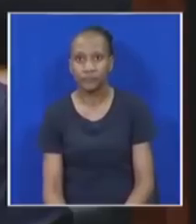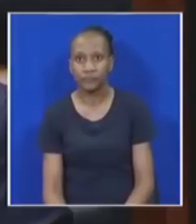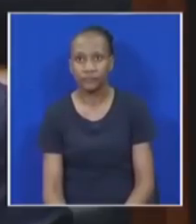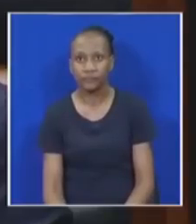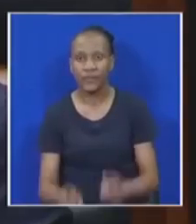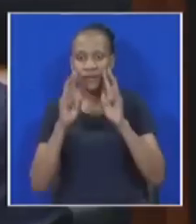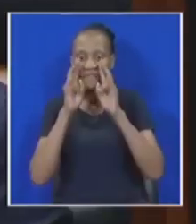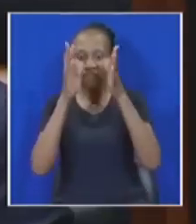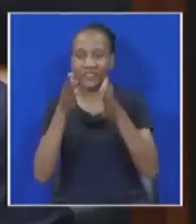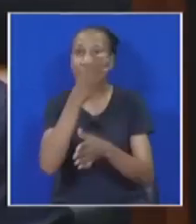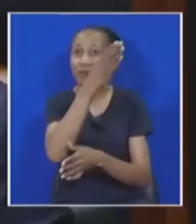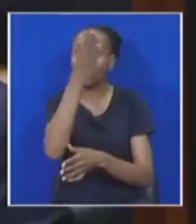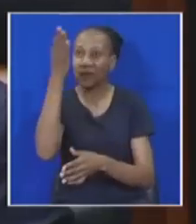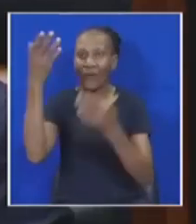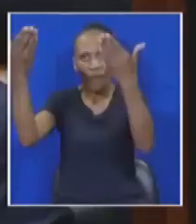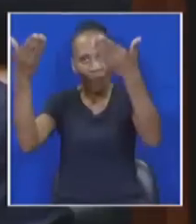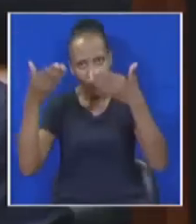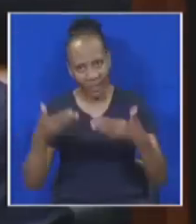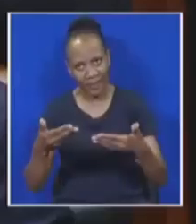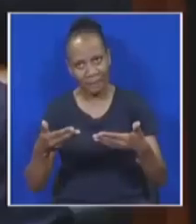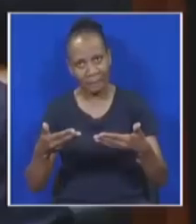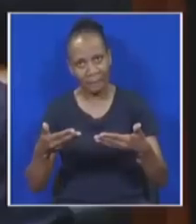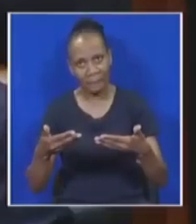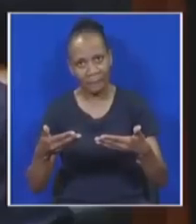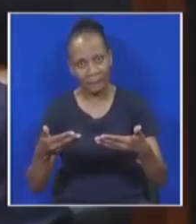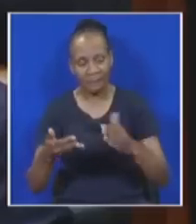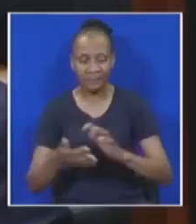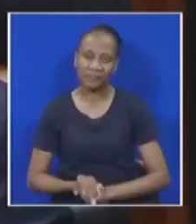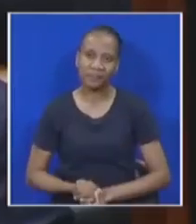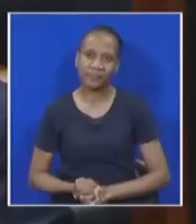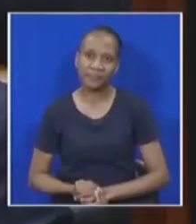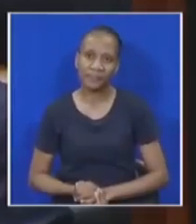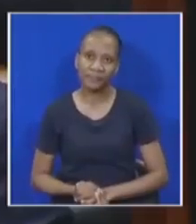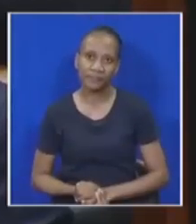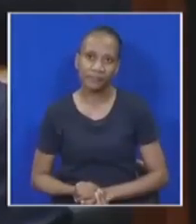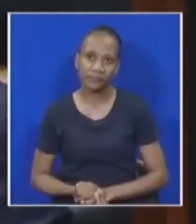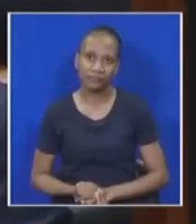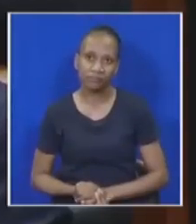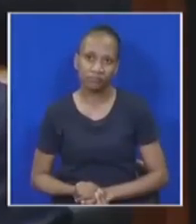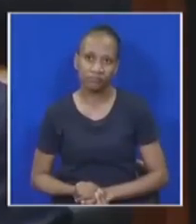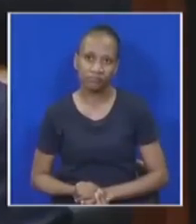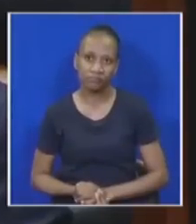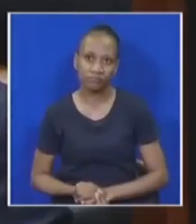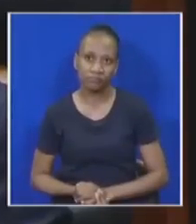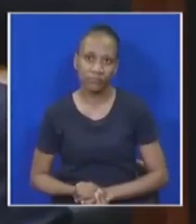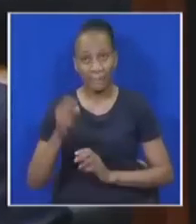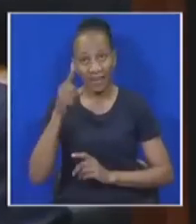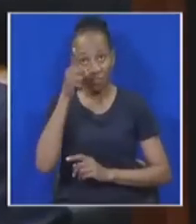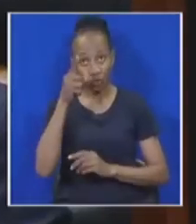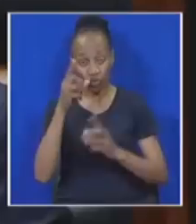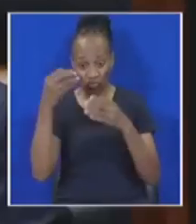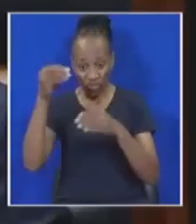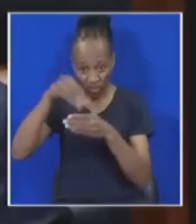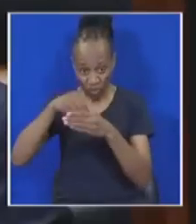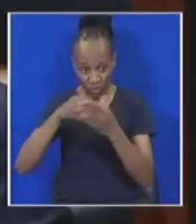in the gallery? You are very much welcome, except we don't welcome your clapping and